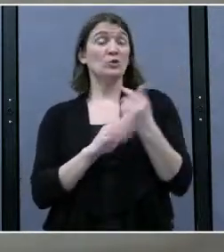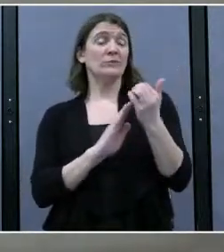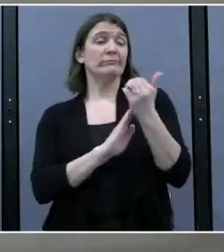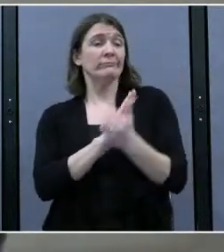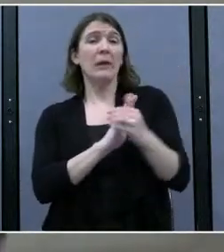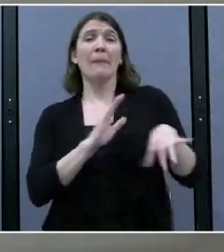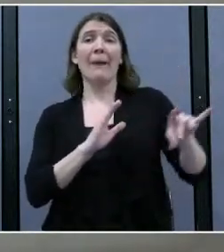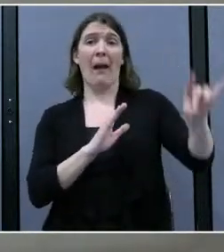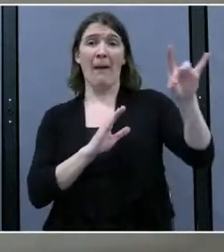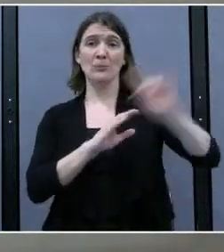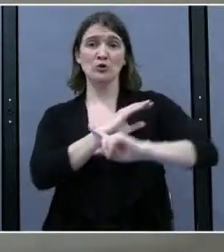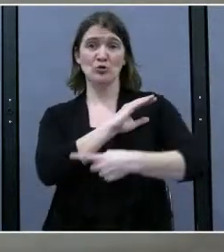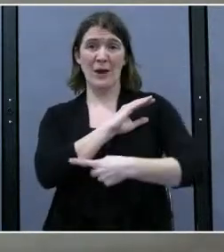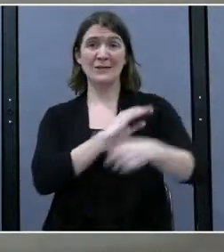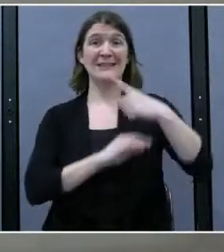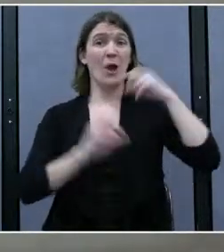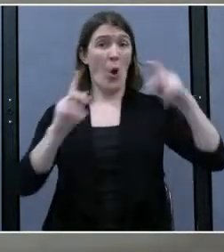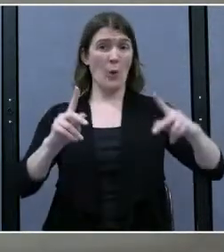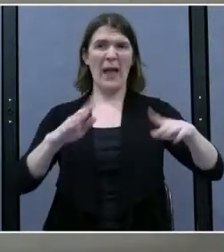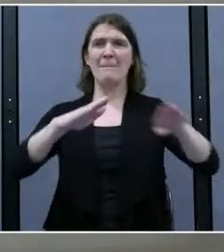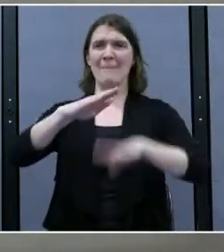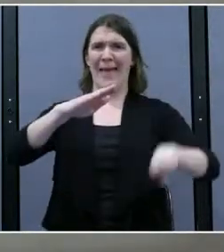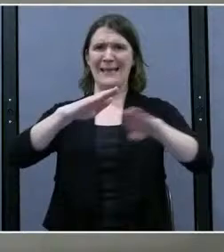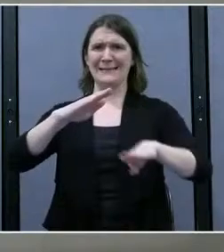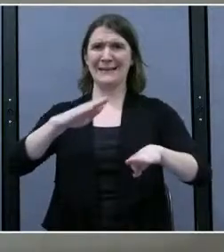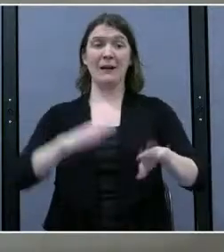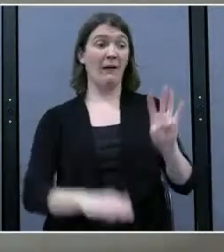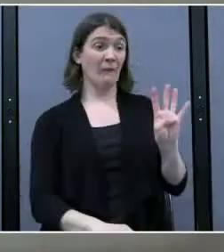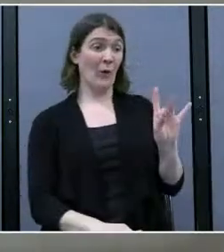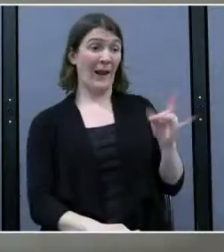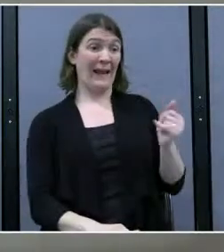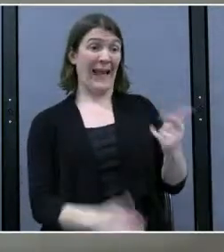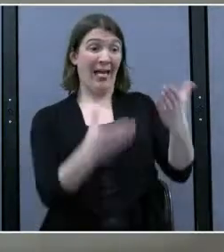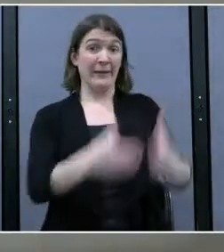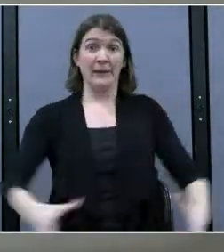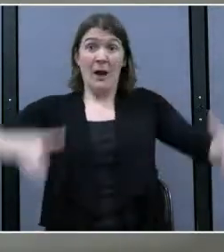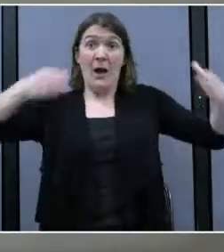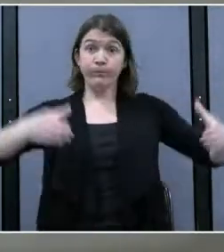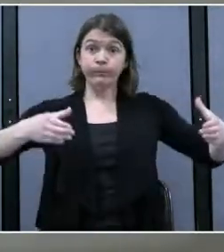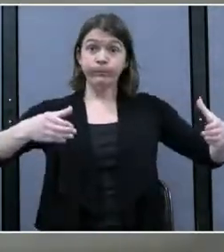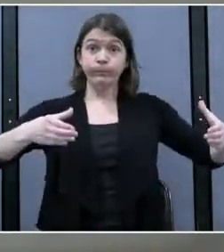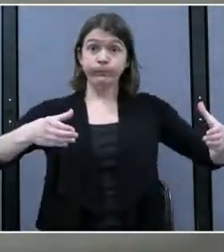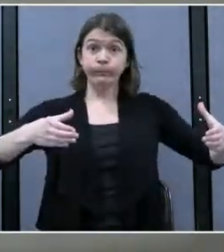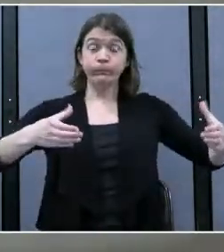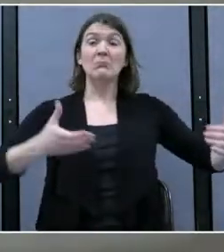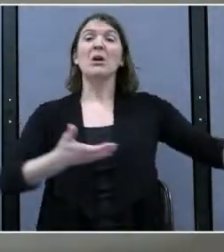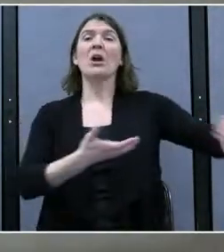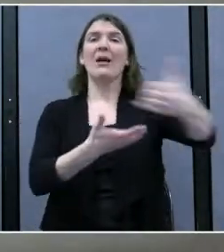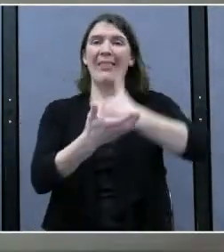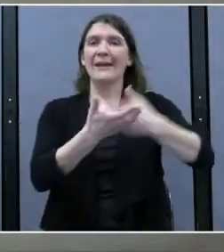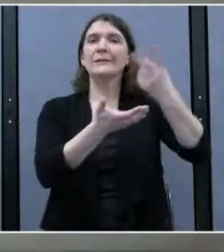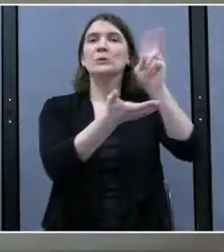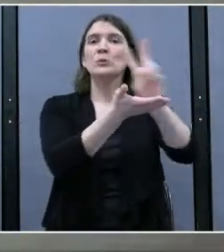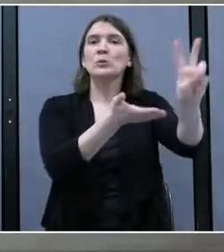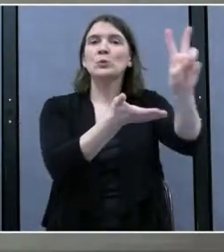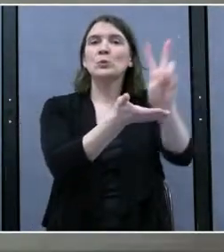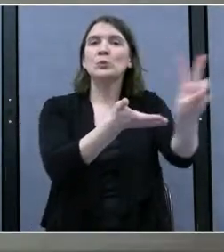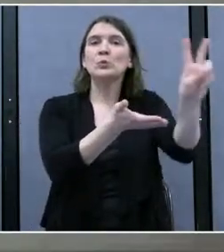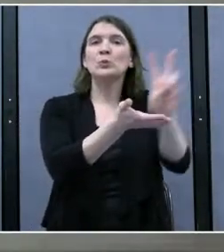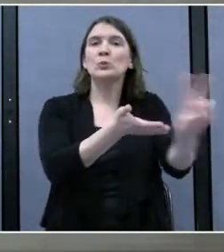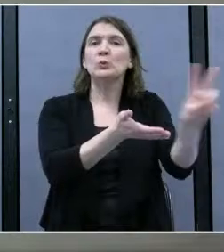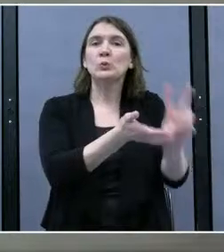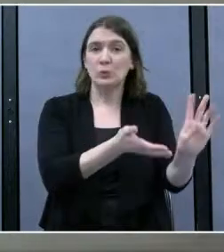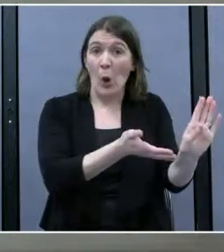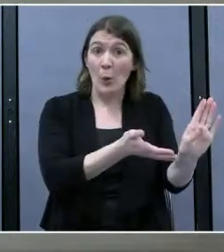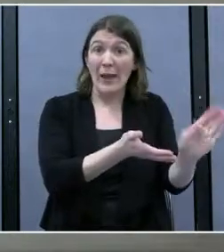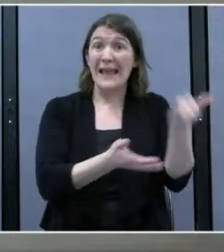collection system is to say, you know, here's a 48-gallon trash can, and it's going to get collected every other week. If